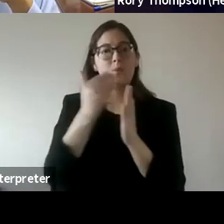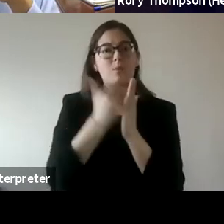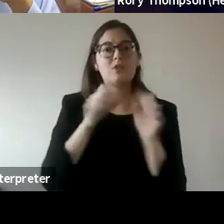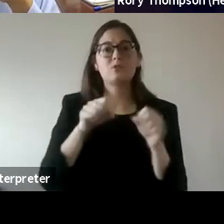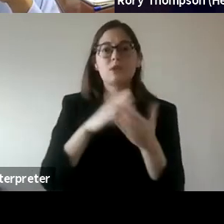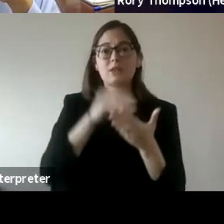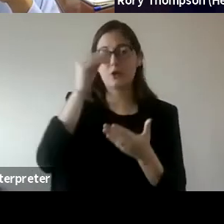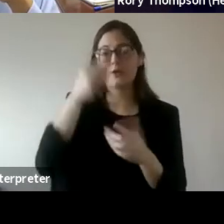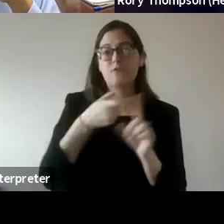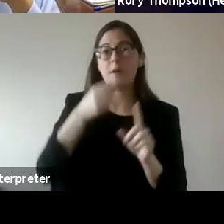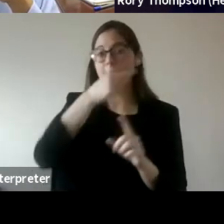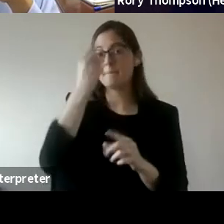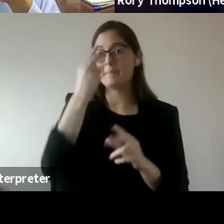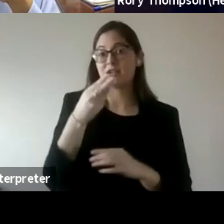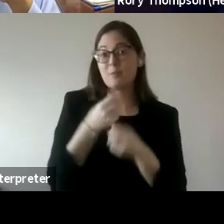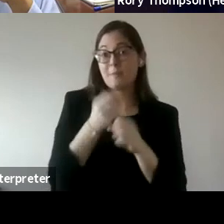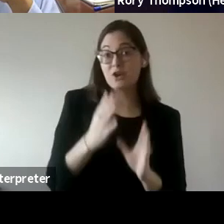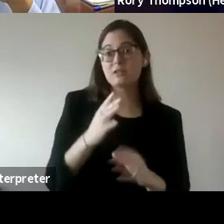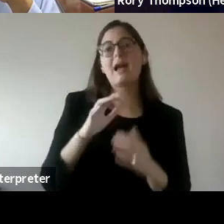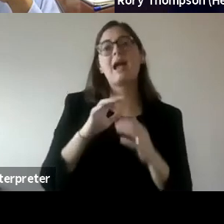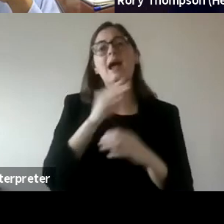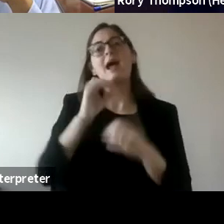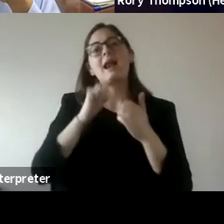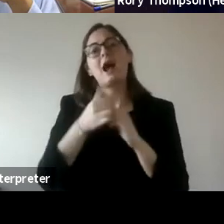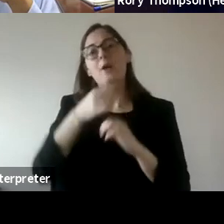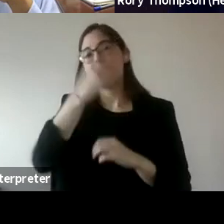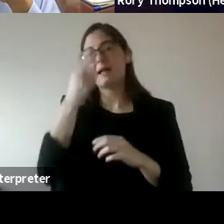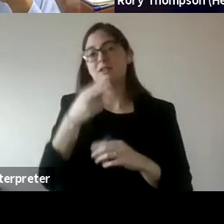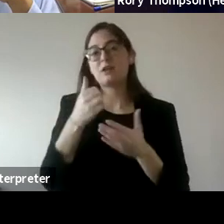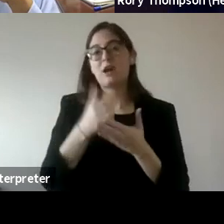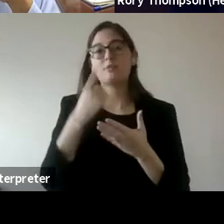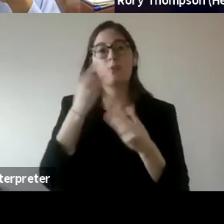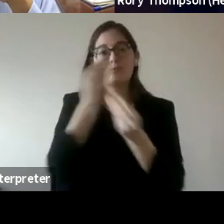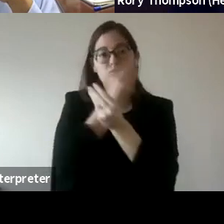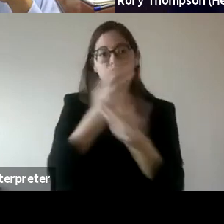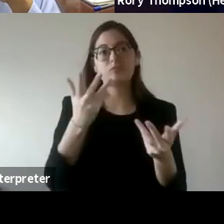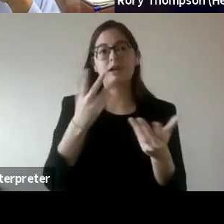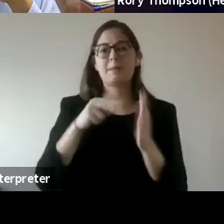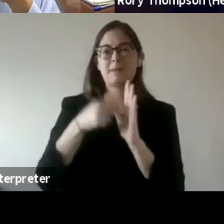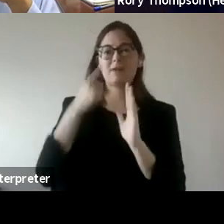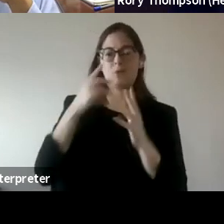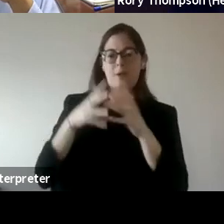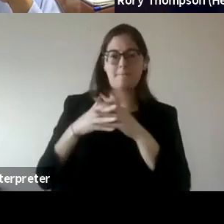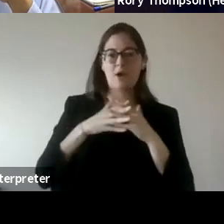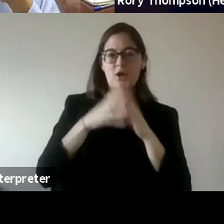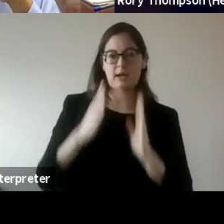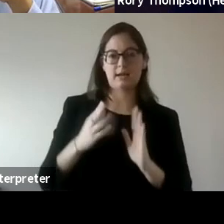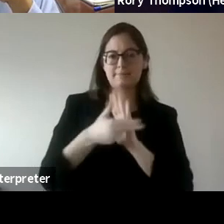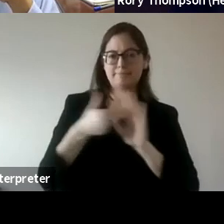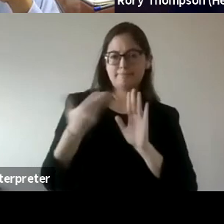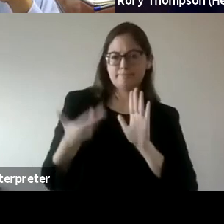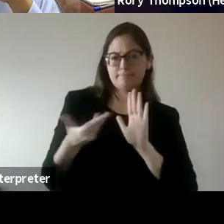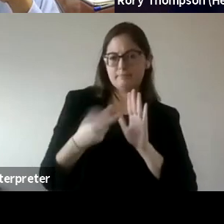makers, and how Black history helps tell the story of what it means to be an American. So I will ask that our